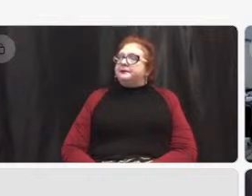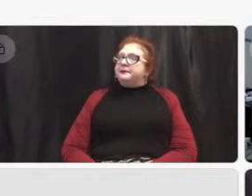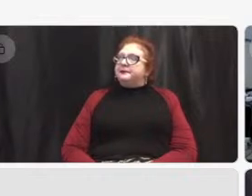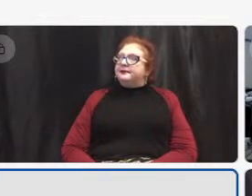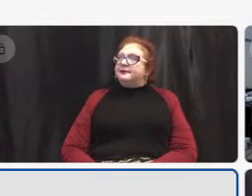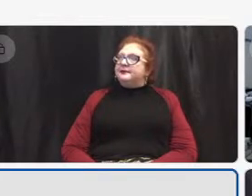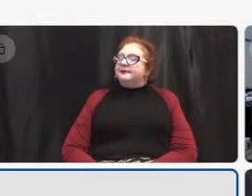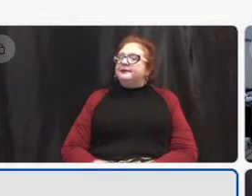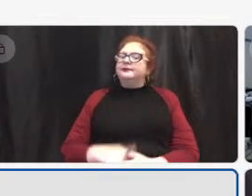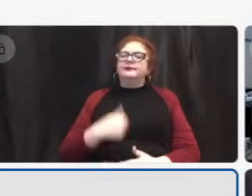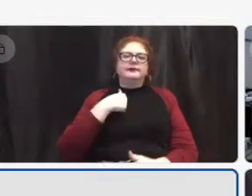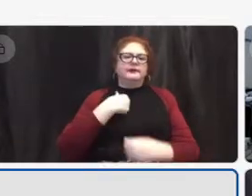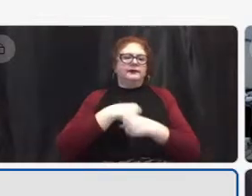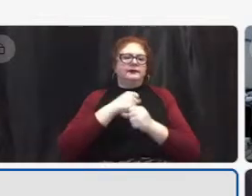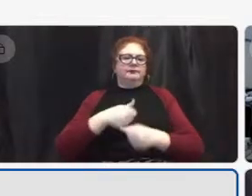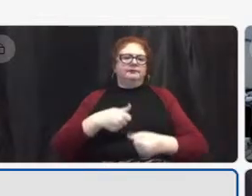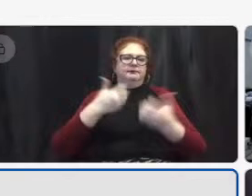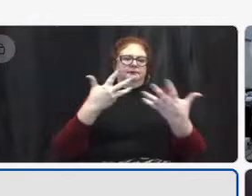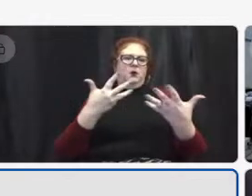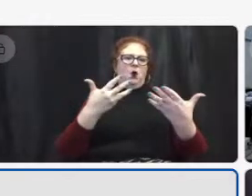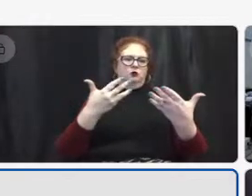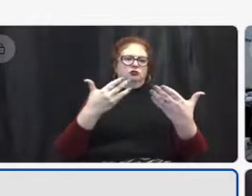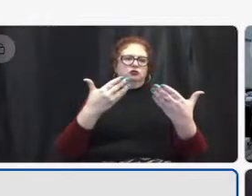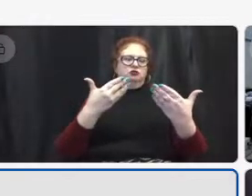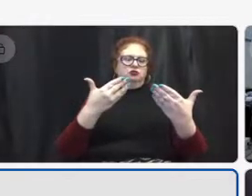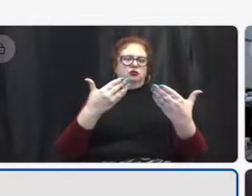I'll make a motion to approve.